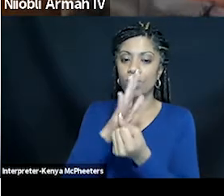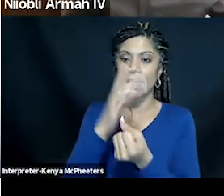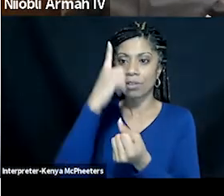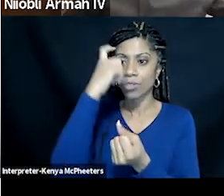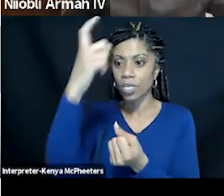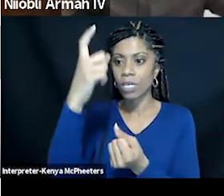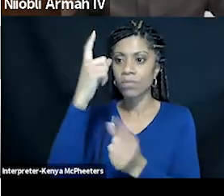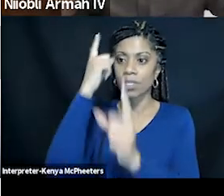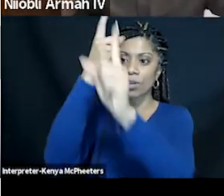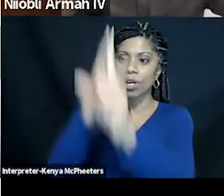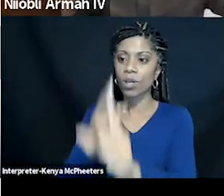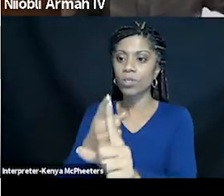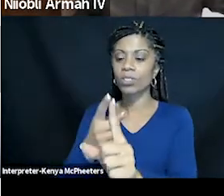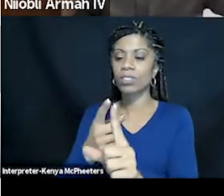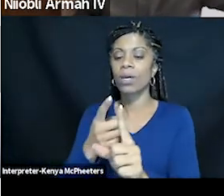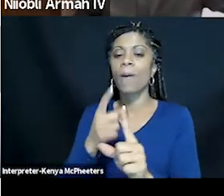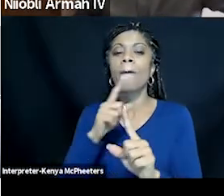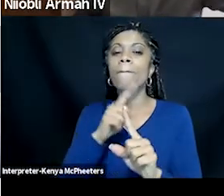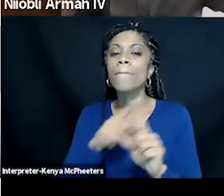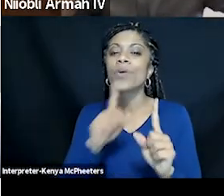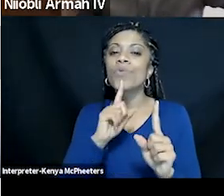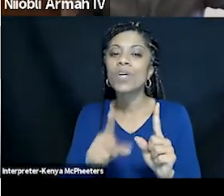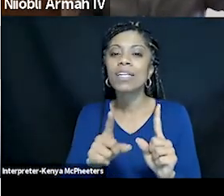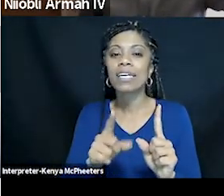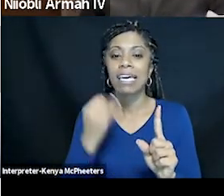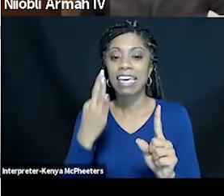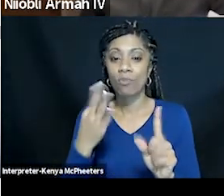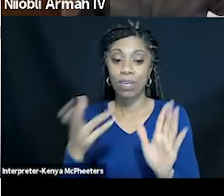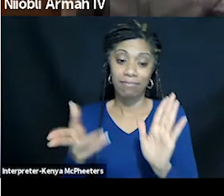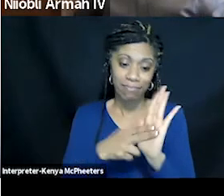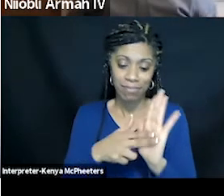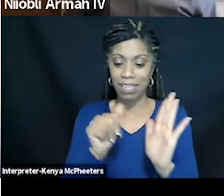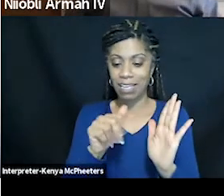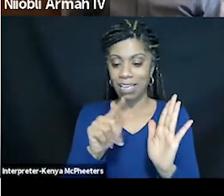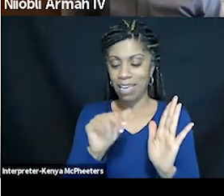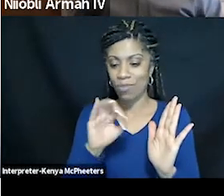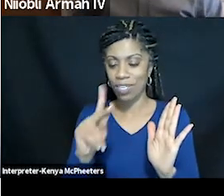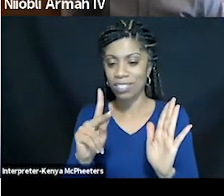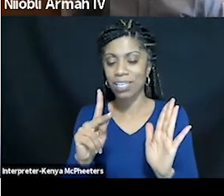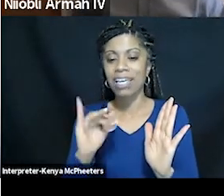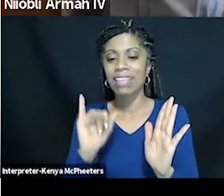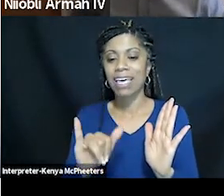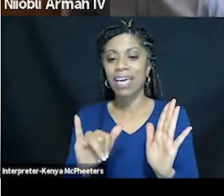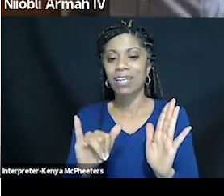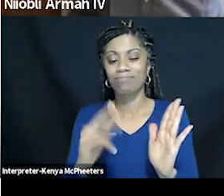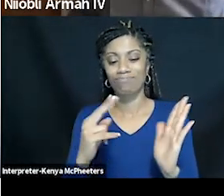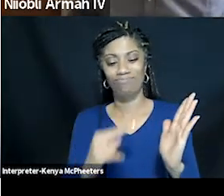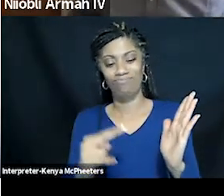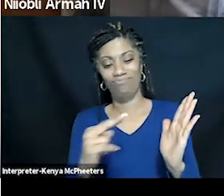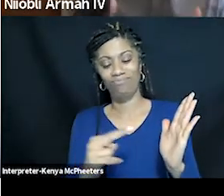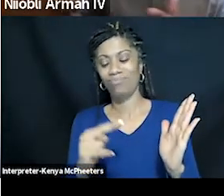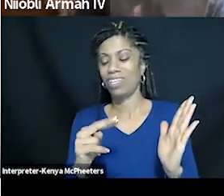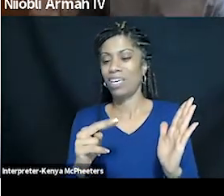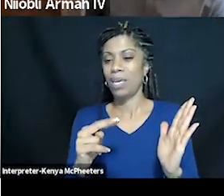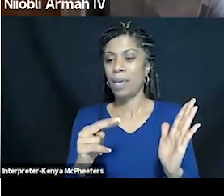really important is that we don't add more stigma that's already on communities. And so you could just say students in this